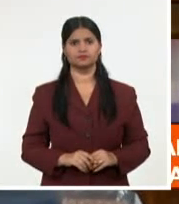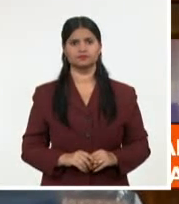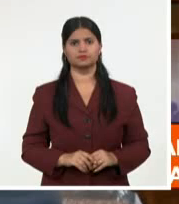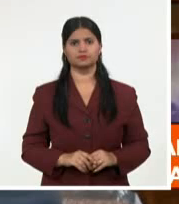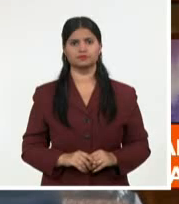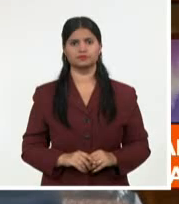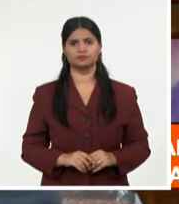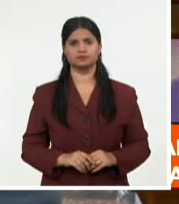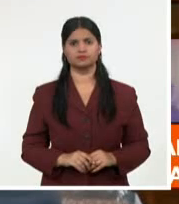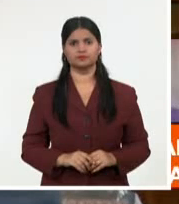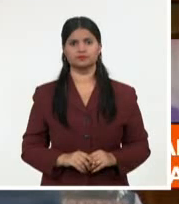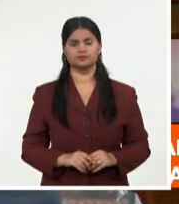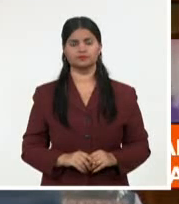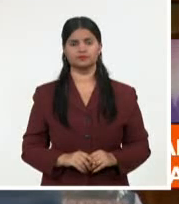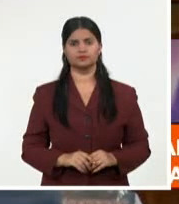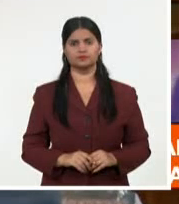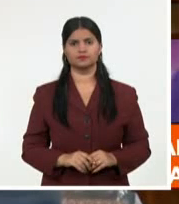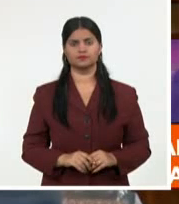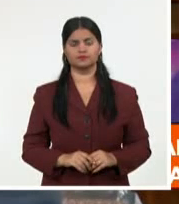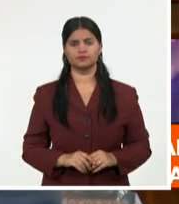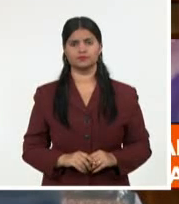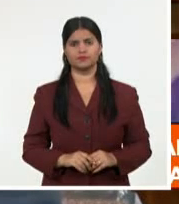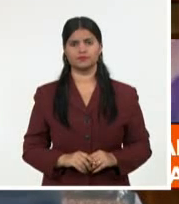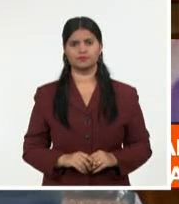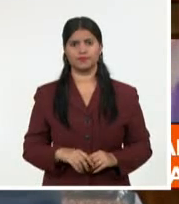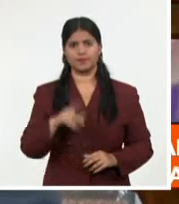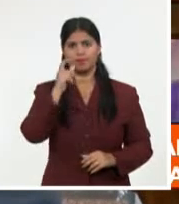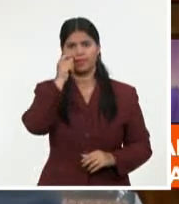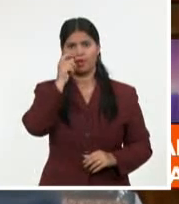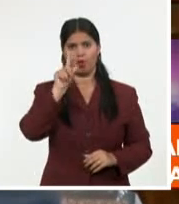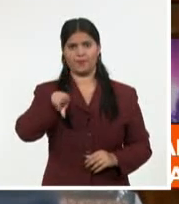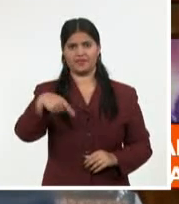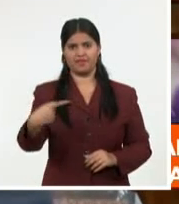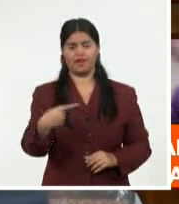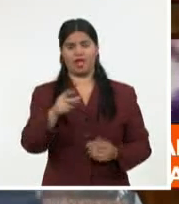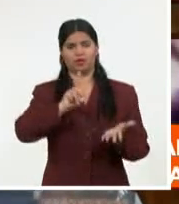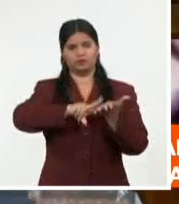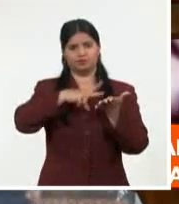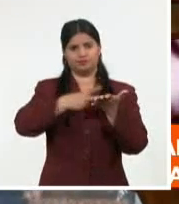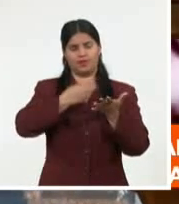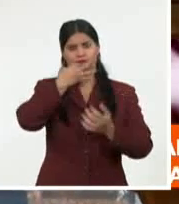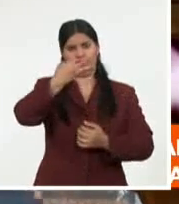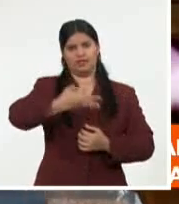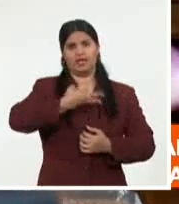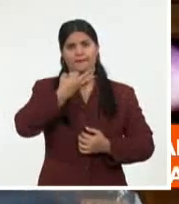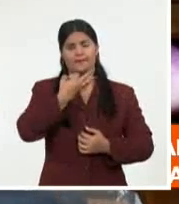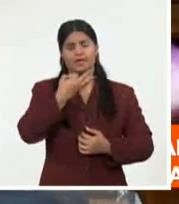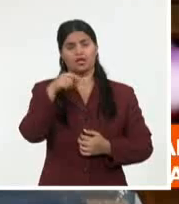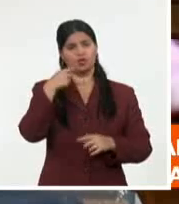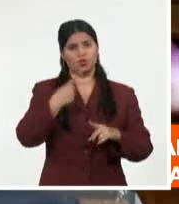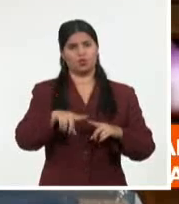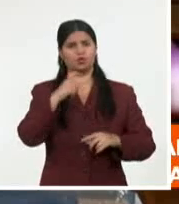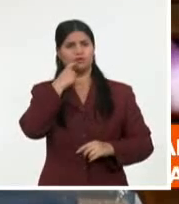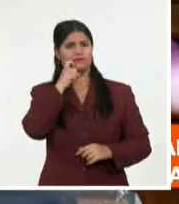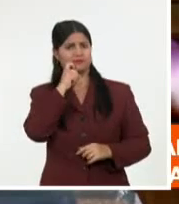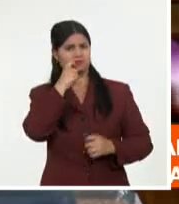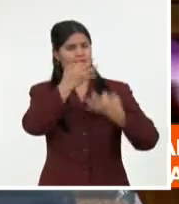special and heartfelt tribute to the Commander-in-Chief Fidel Castro Ruz after his passing